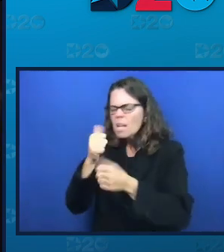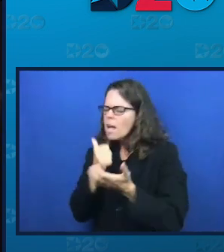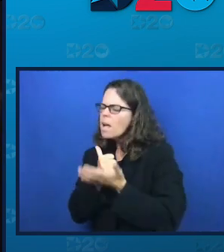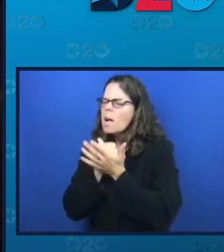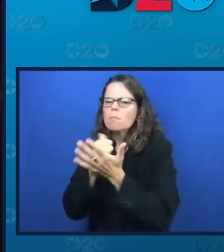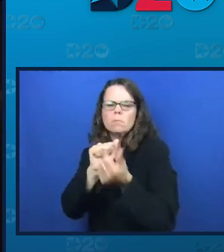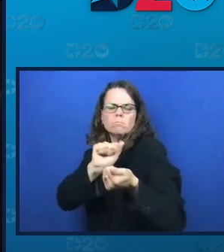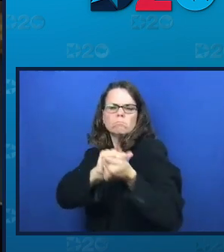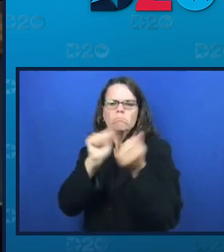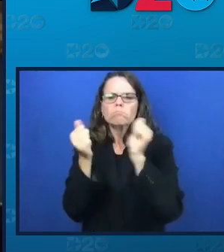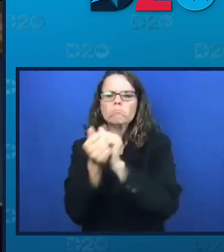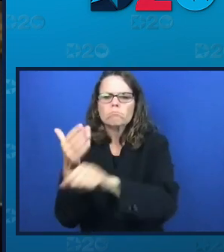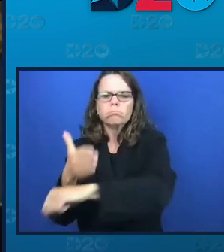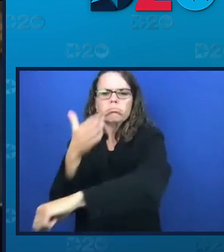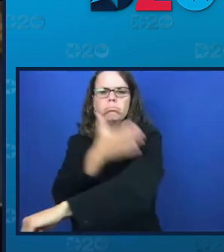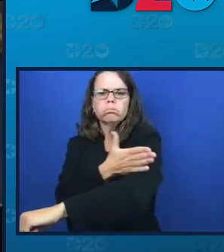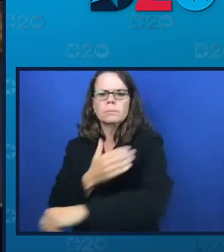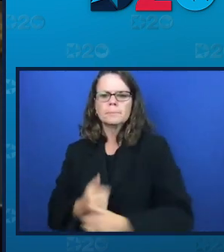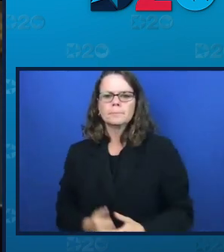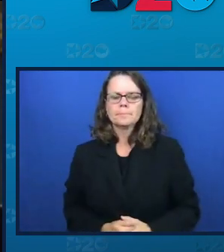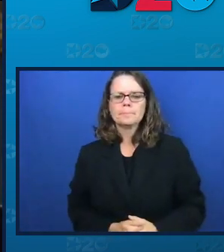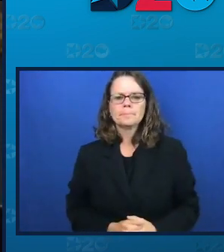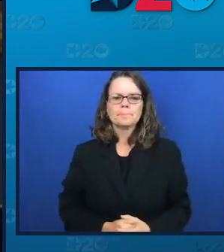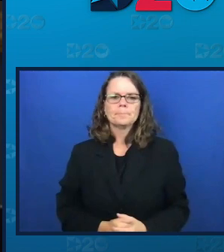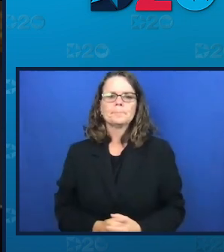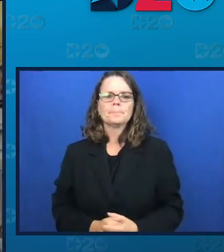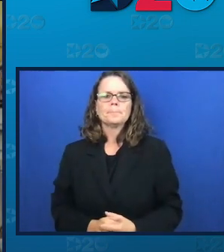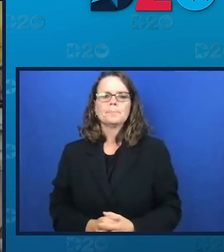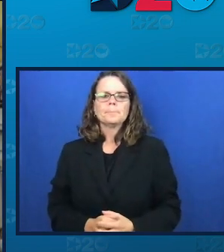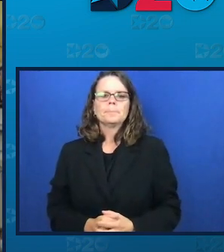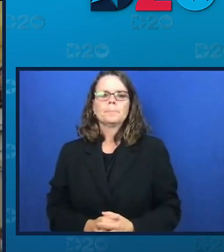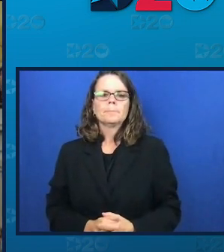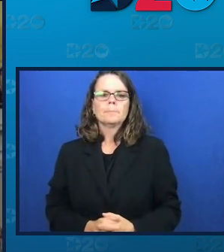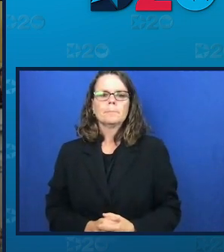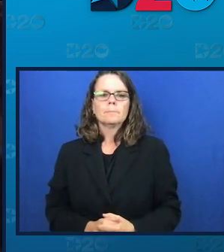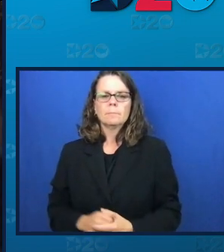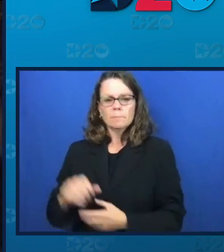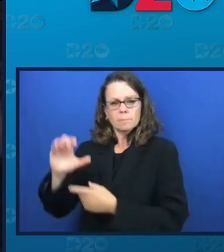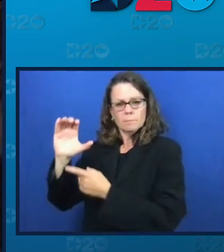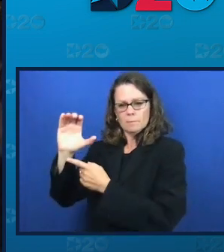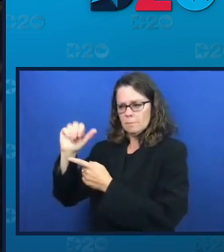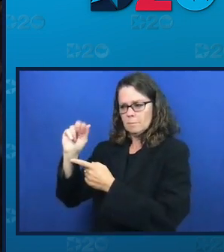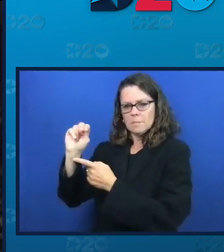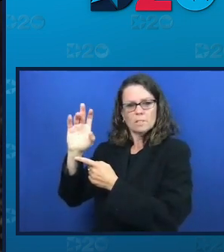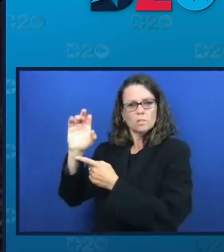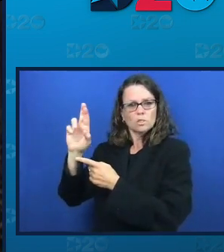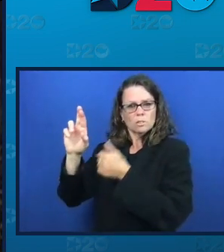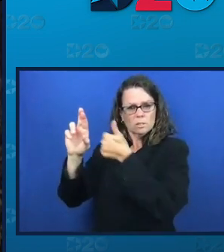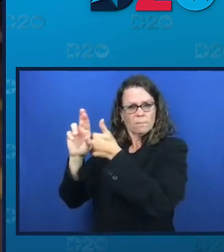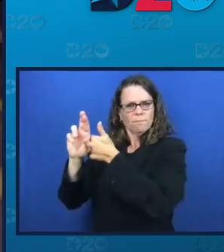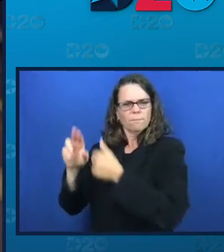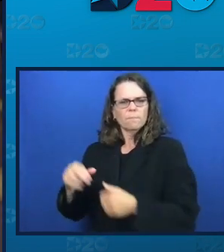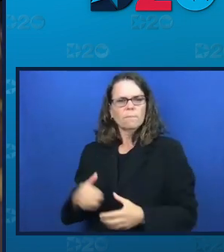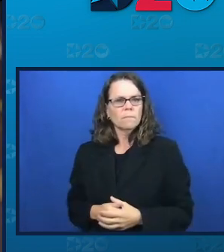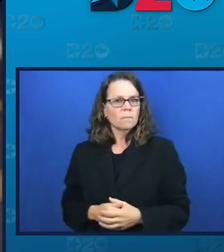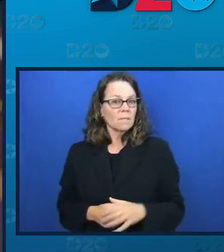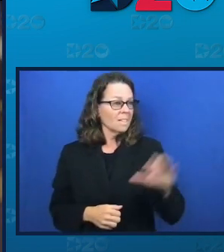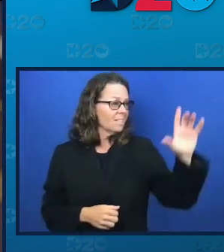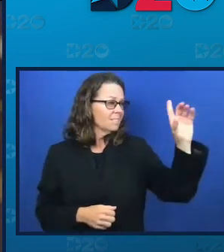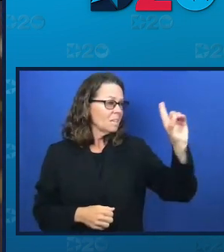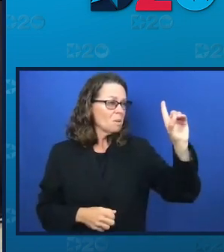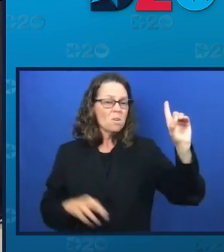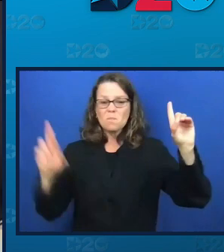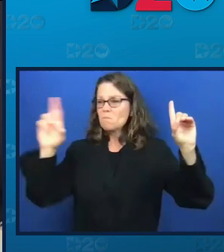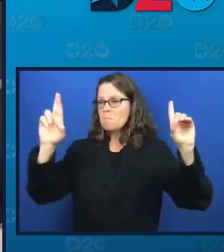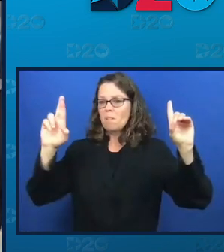This is a truly bipartisan issue. So the leaders in this effort in the House and Senate are Republicans as well as Democrats.